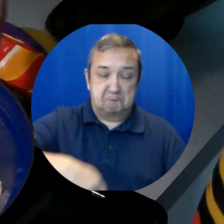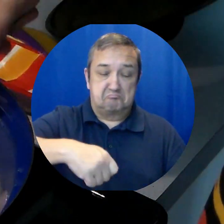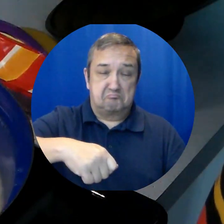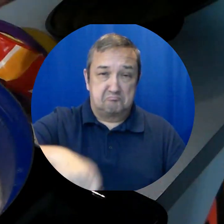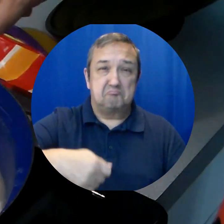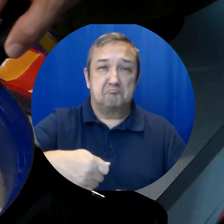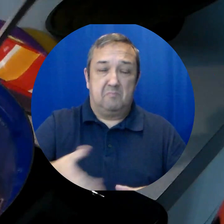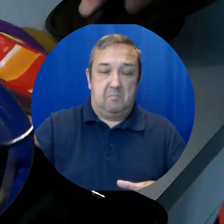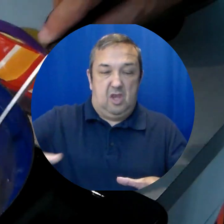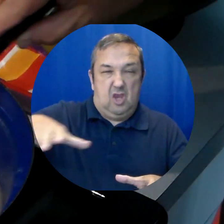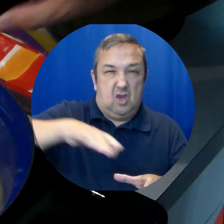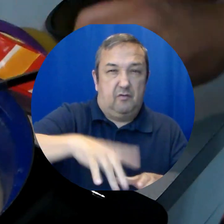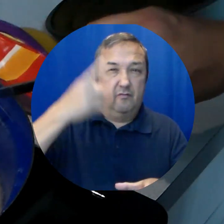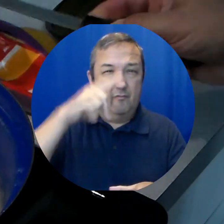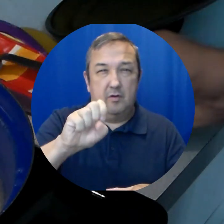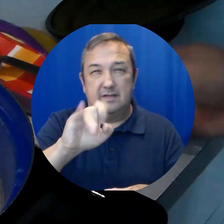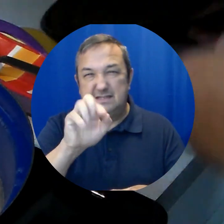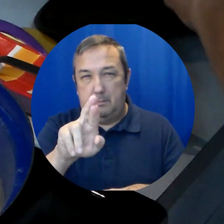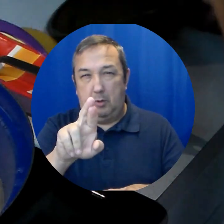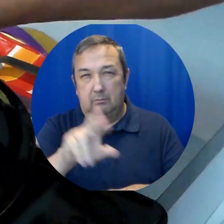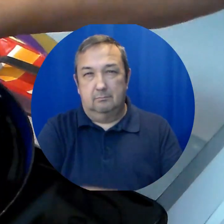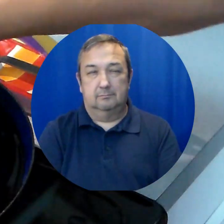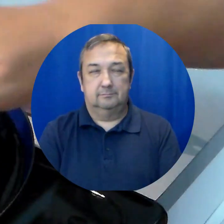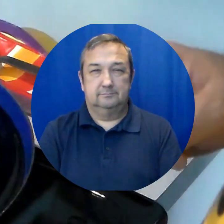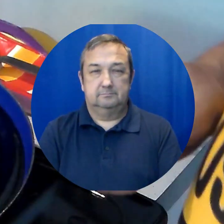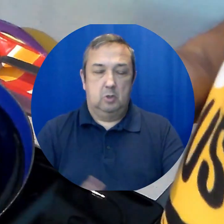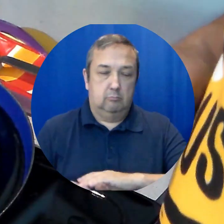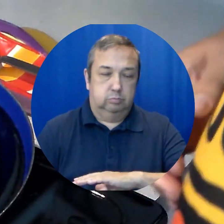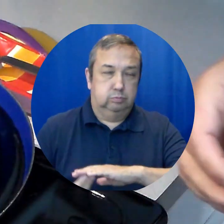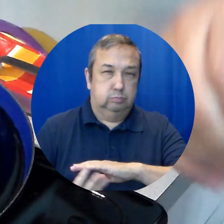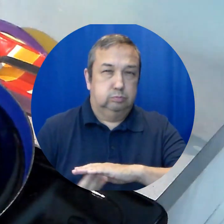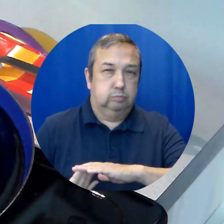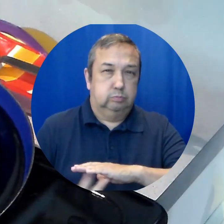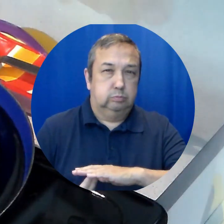Give this a little bit of stir around and then cover it up to simmer.